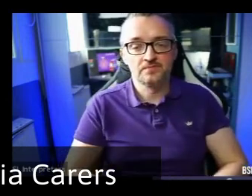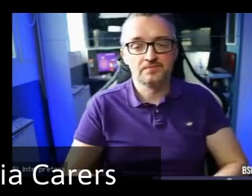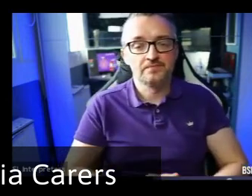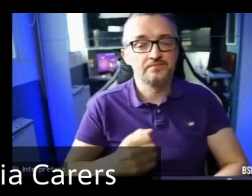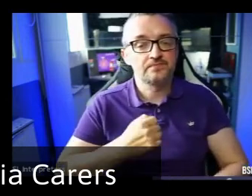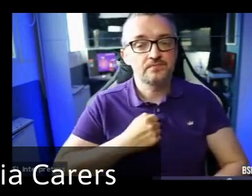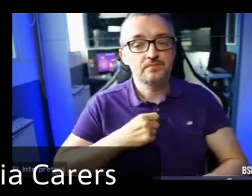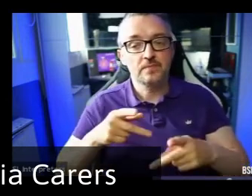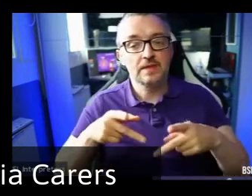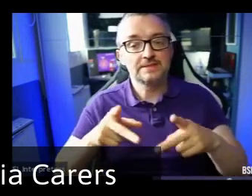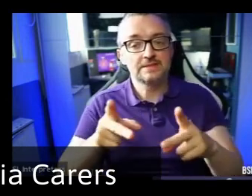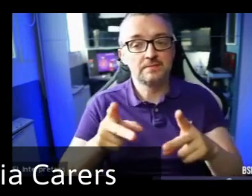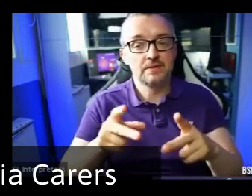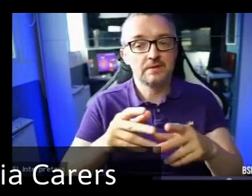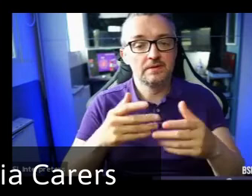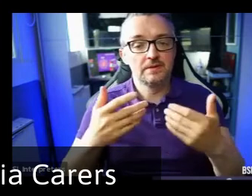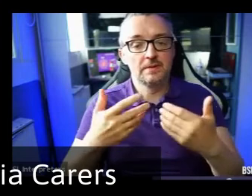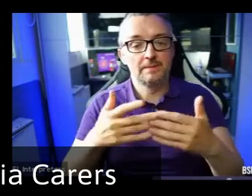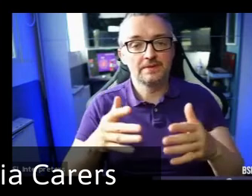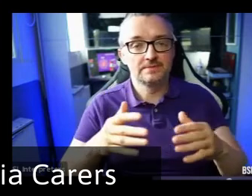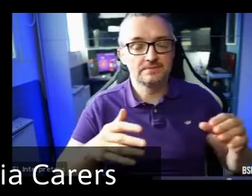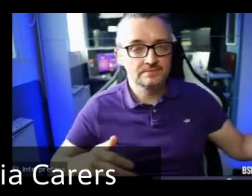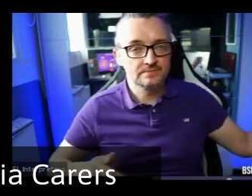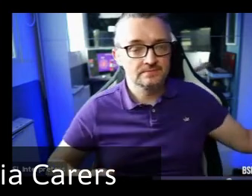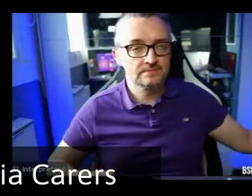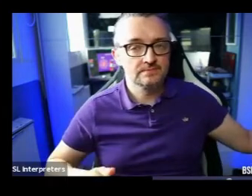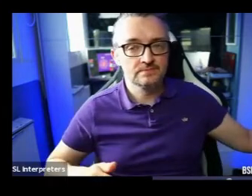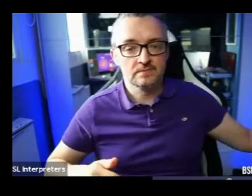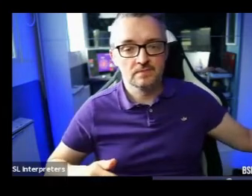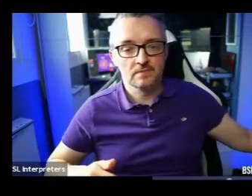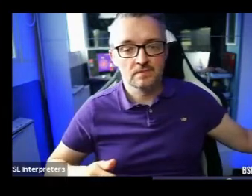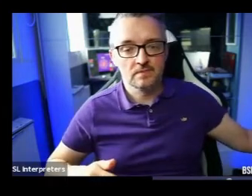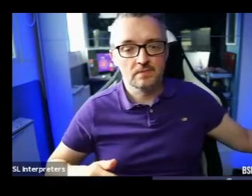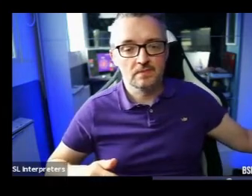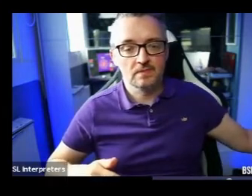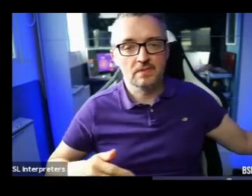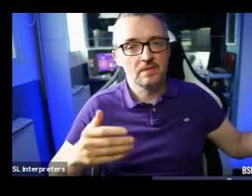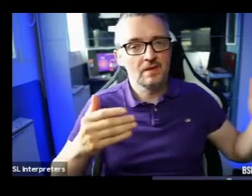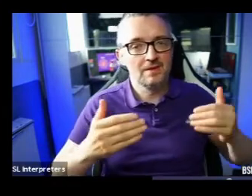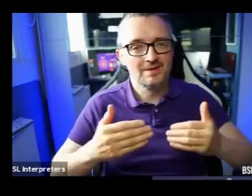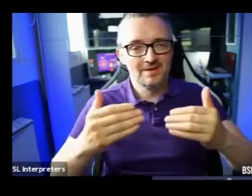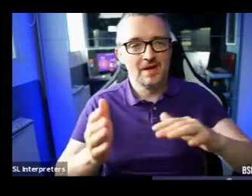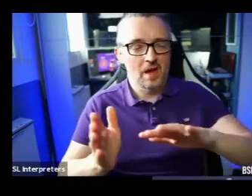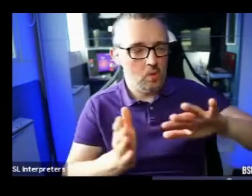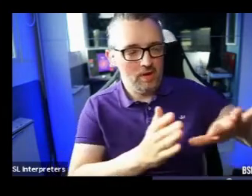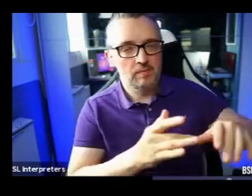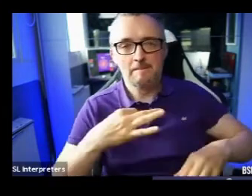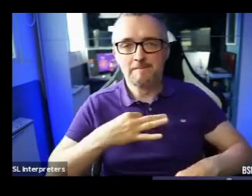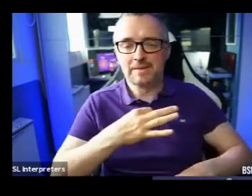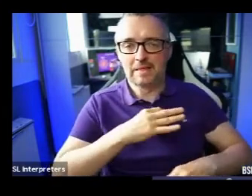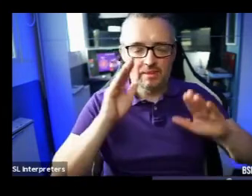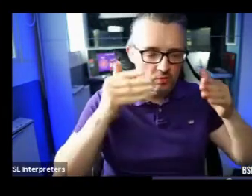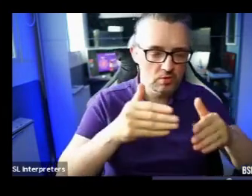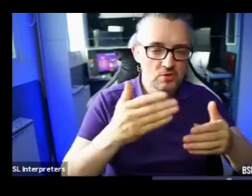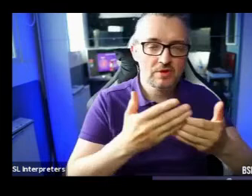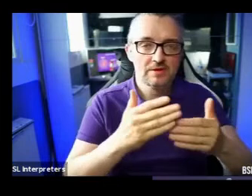pushed our system away from that very sort of like medically orientated model to